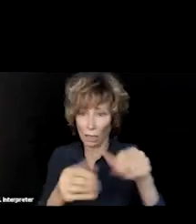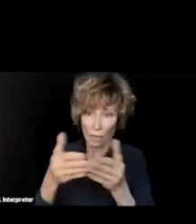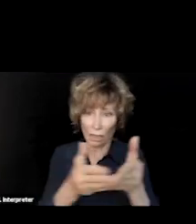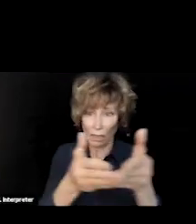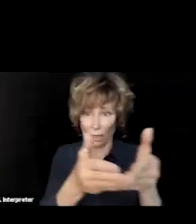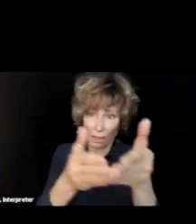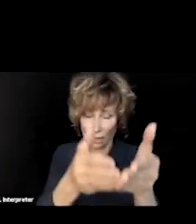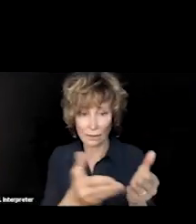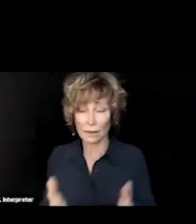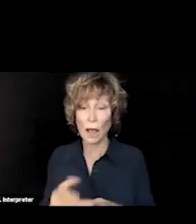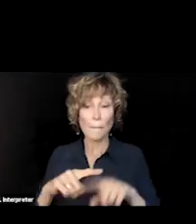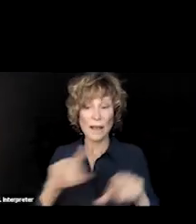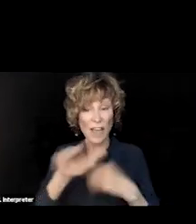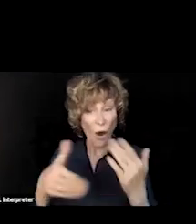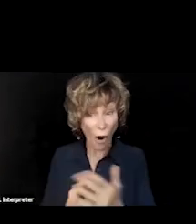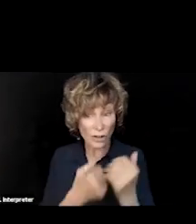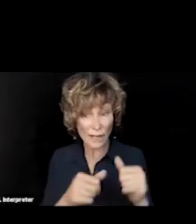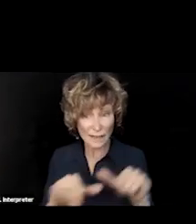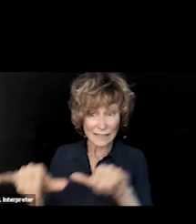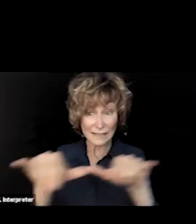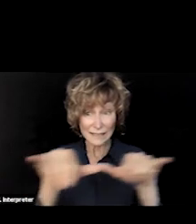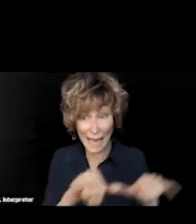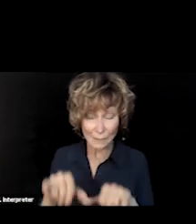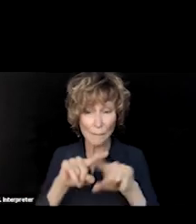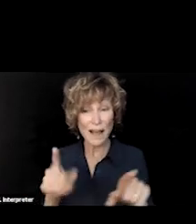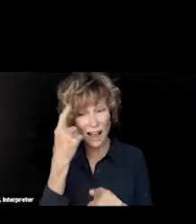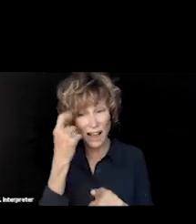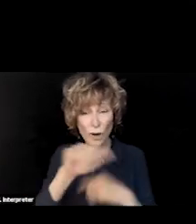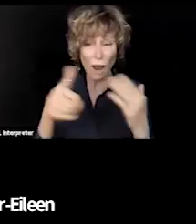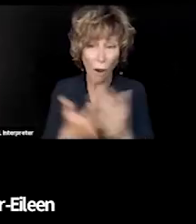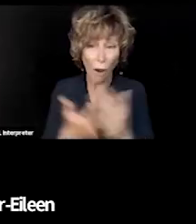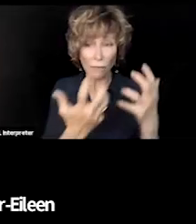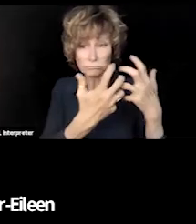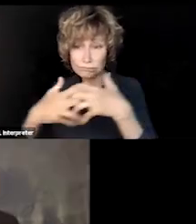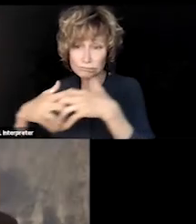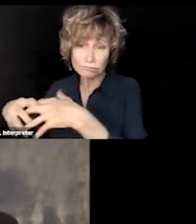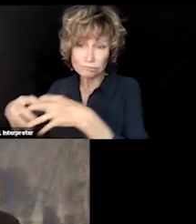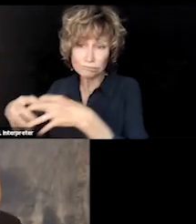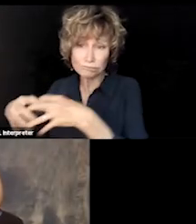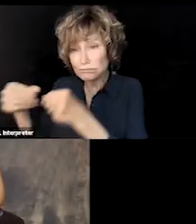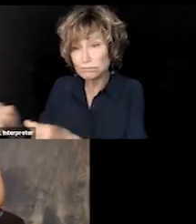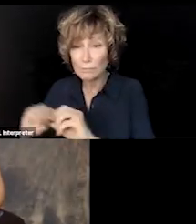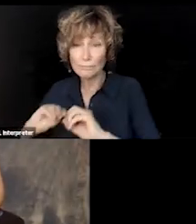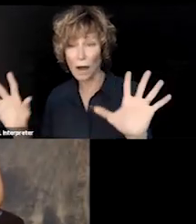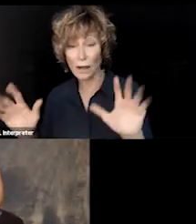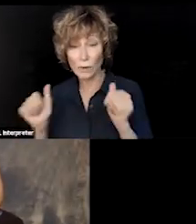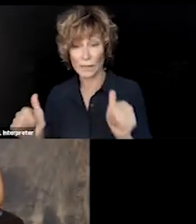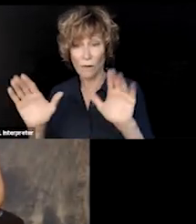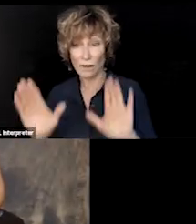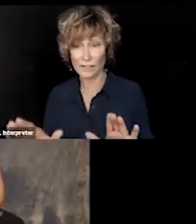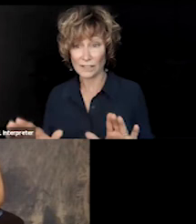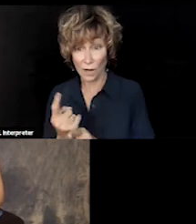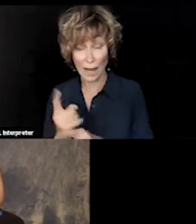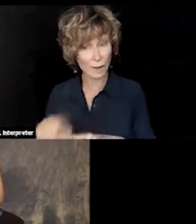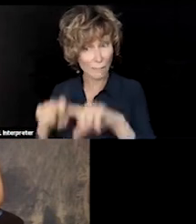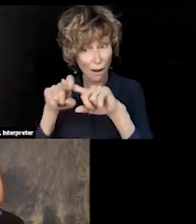same strength, but we at least shouldn't be getting into each other's way. I'm going to skip over this pause moment